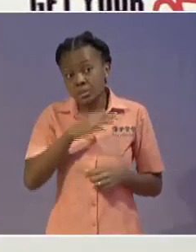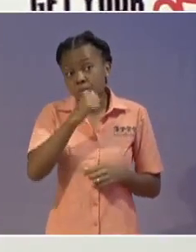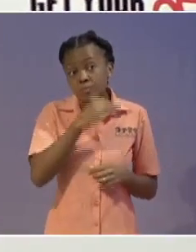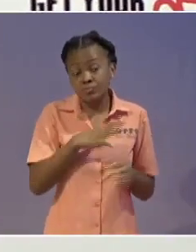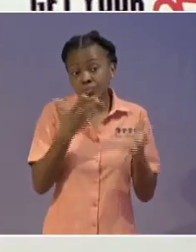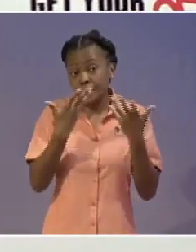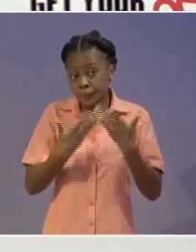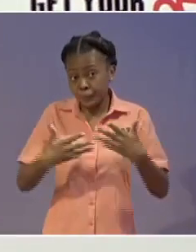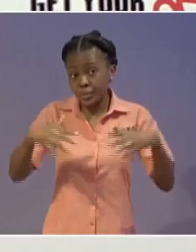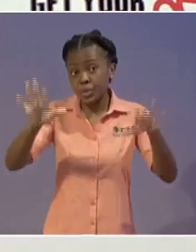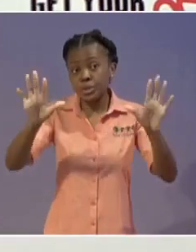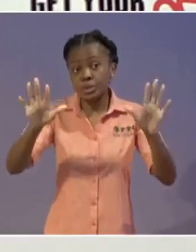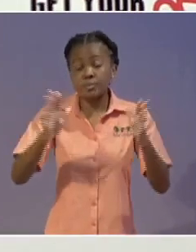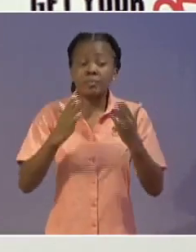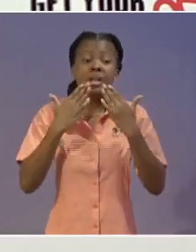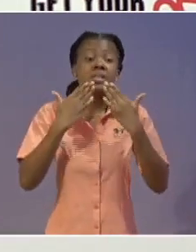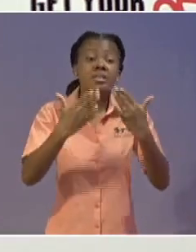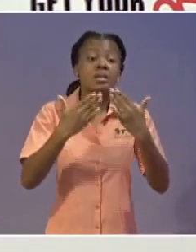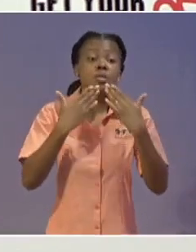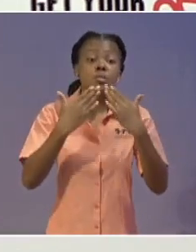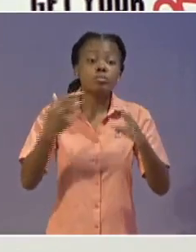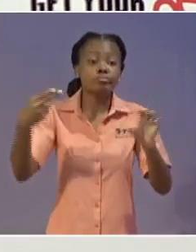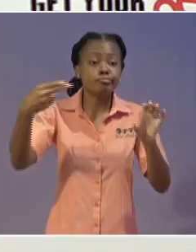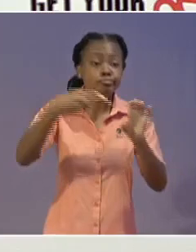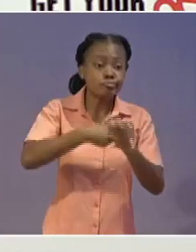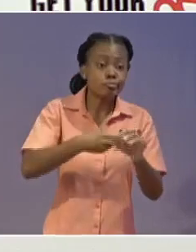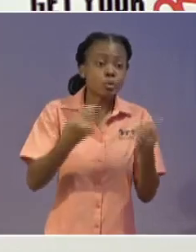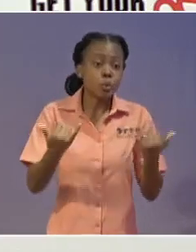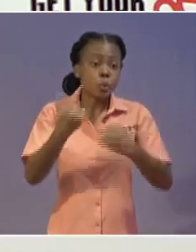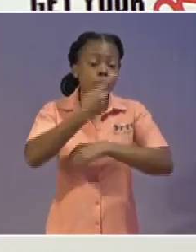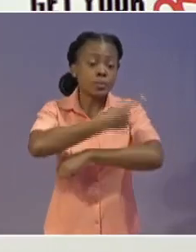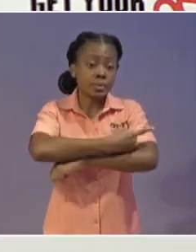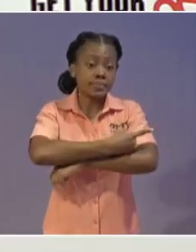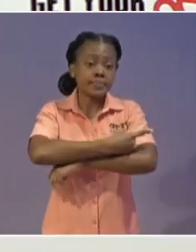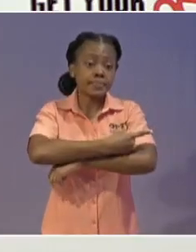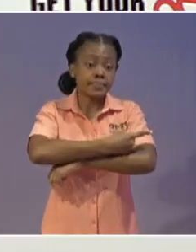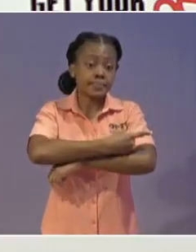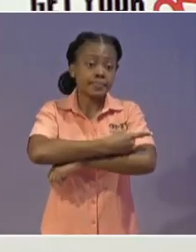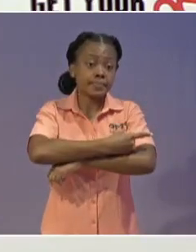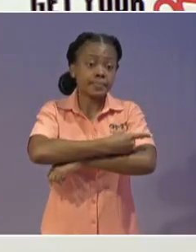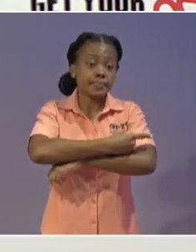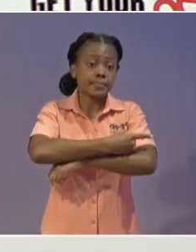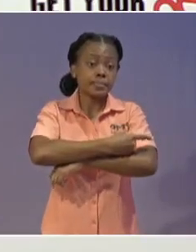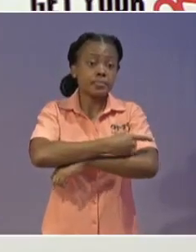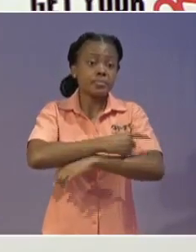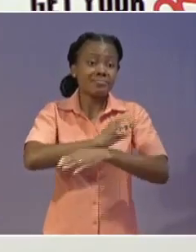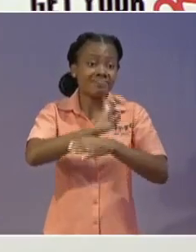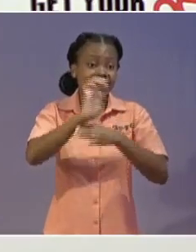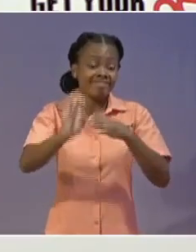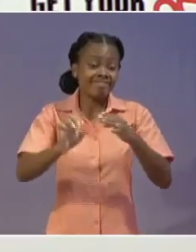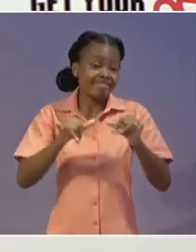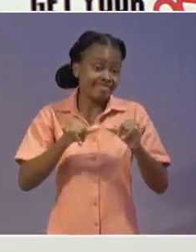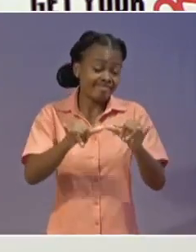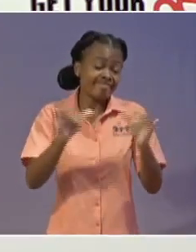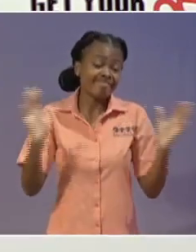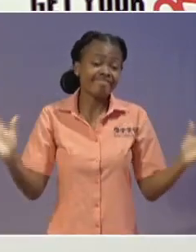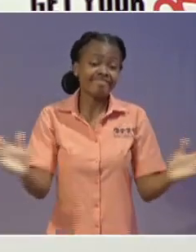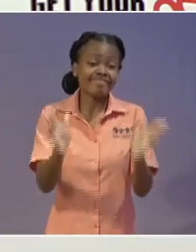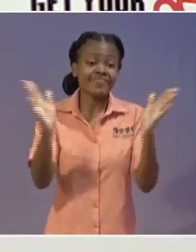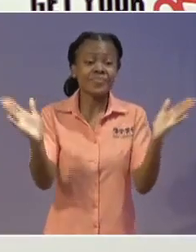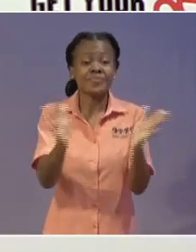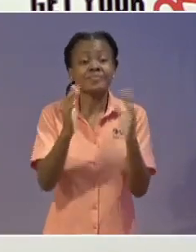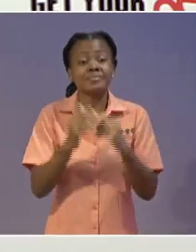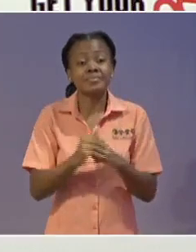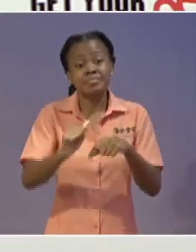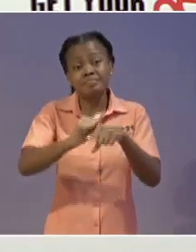participating today. And as we always do at the end of each program, we encourage you to practice the health guidelines by wearing